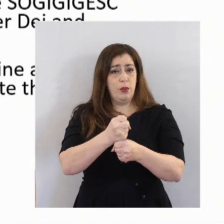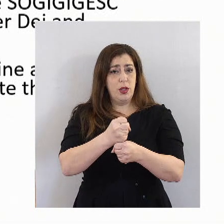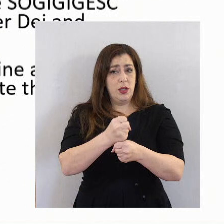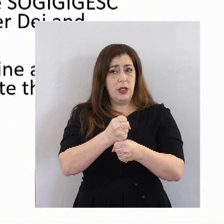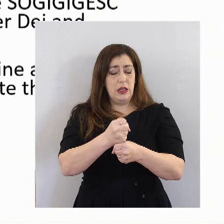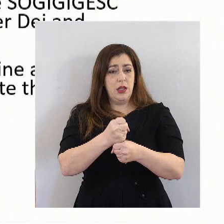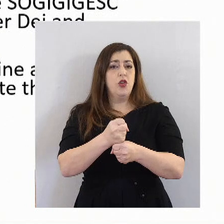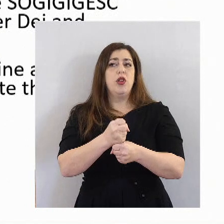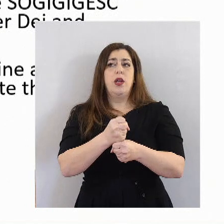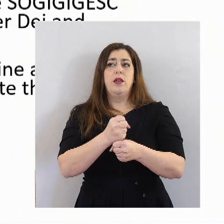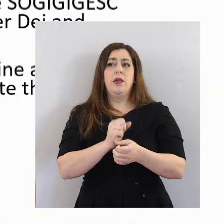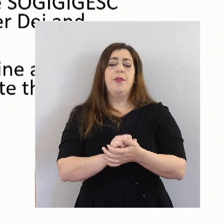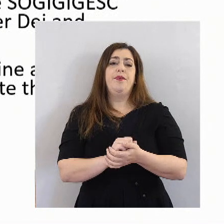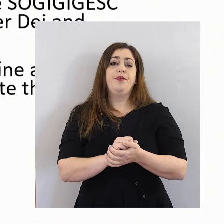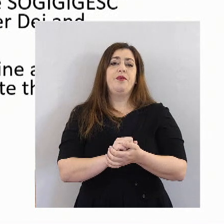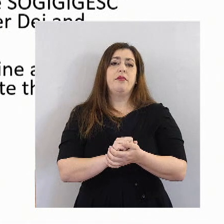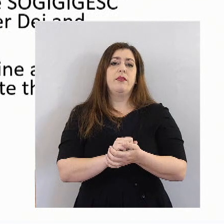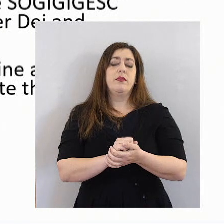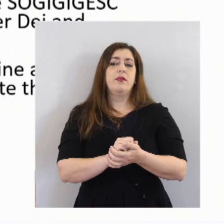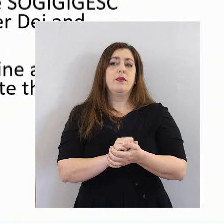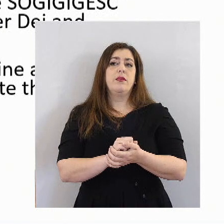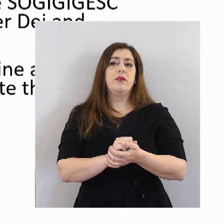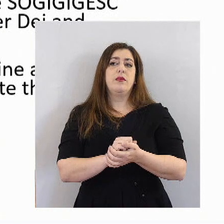implementation of the project's objectives,